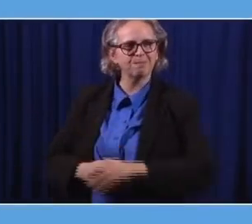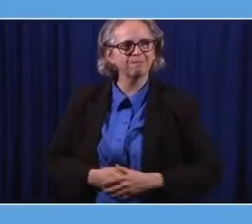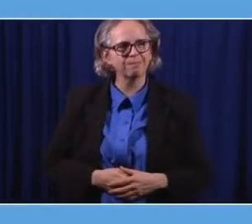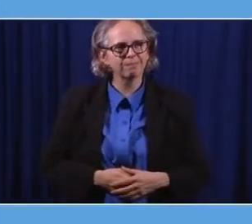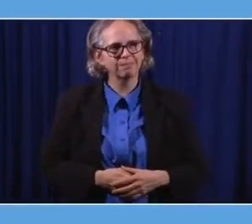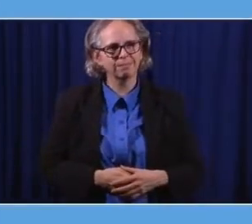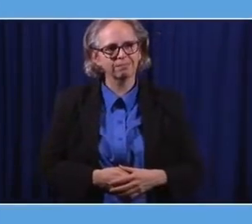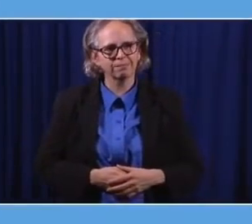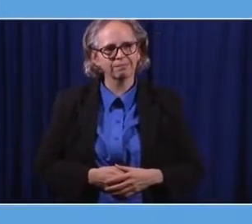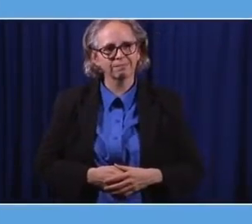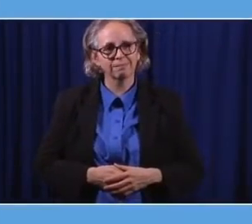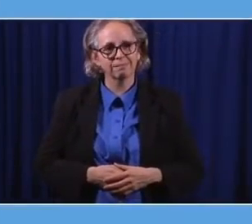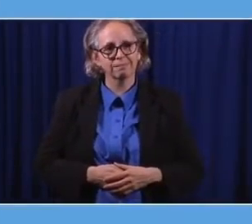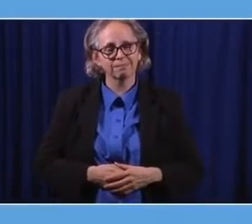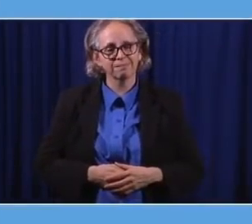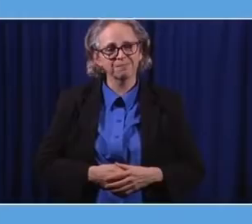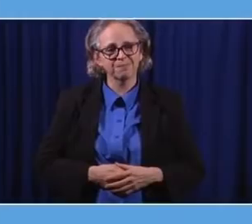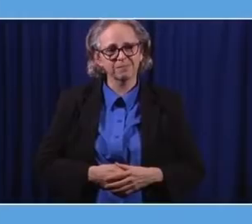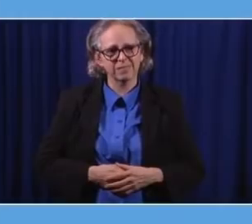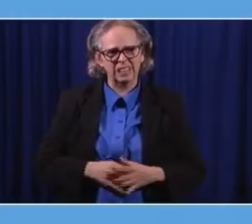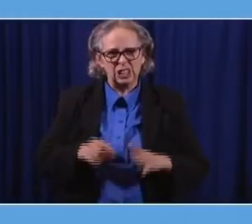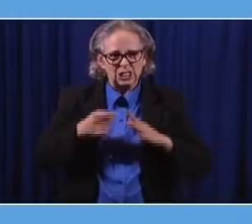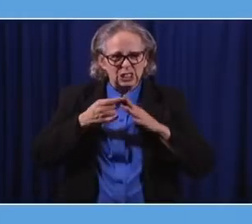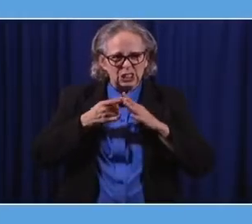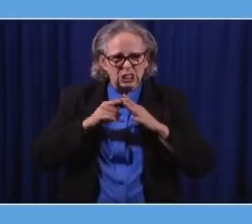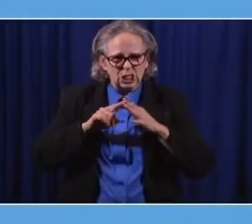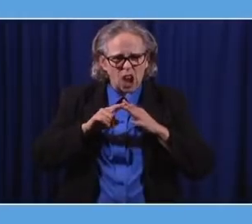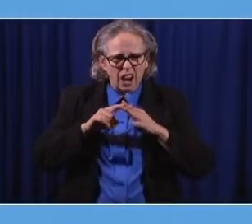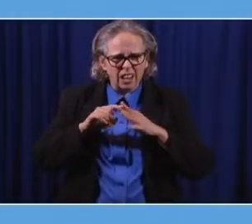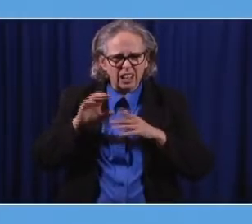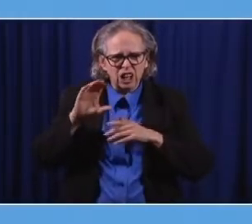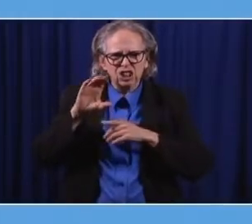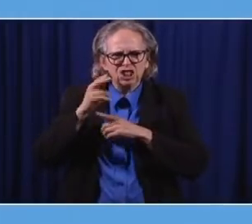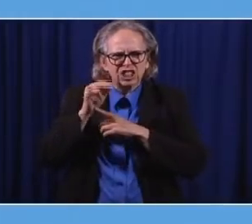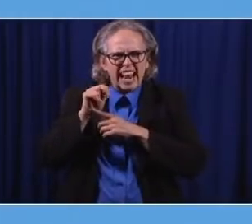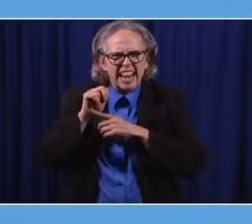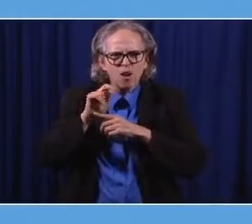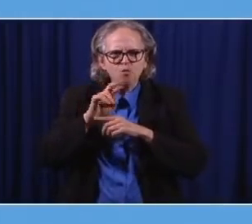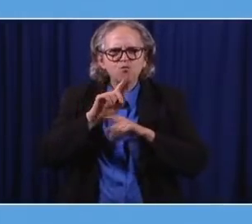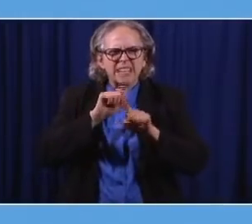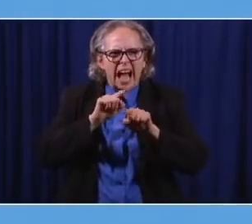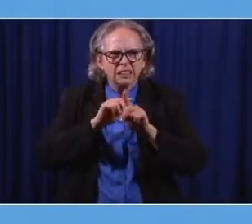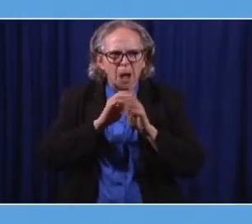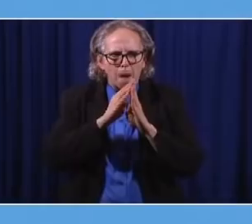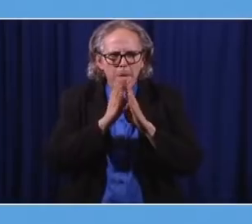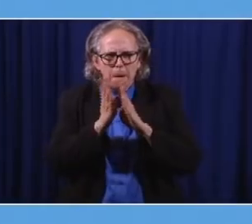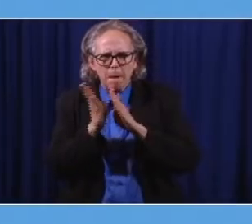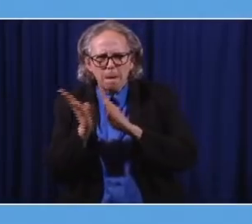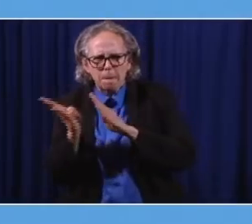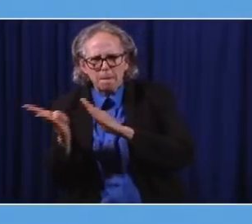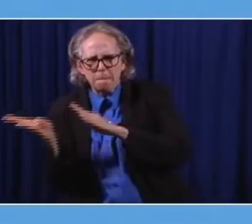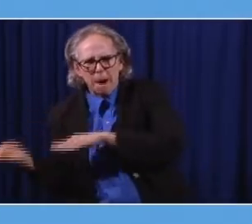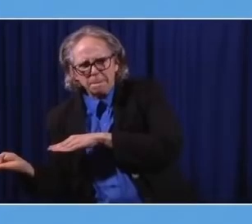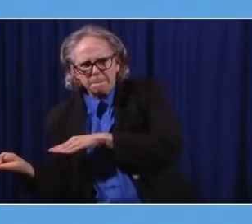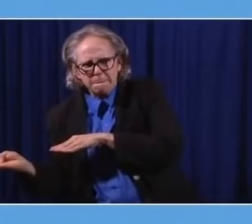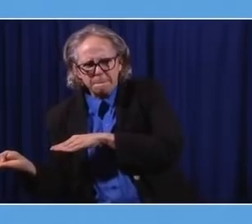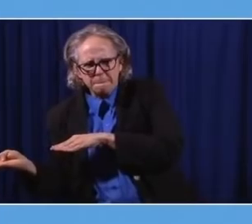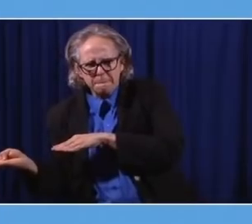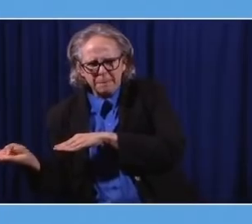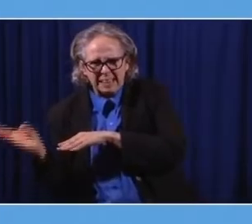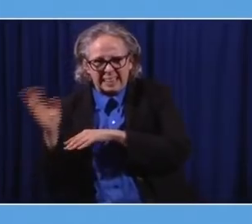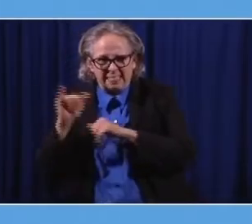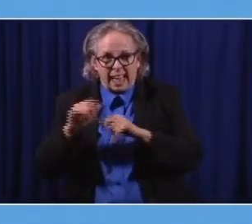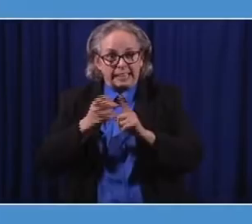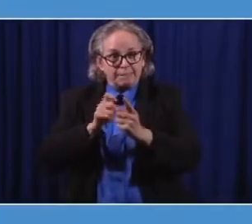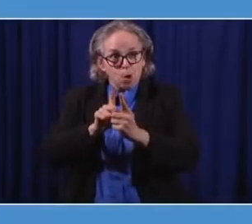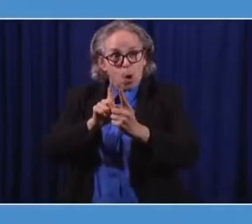All it takes to start a chain reaction is to let up. You stop keeping a safe distance, take a break from your